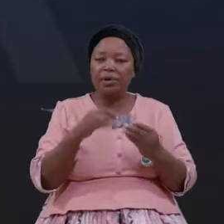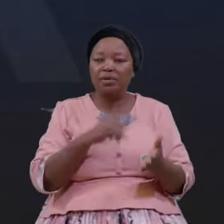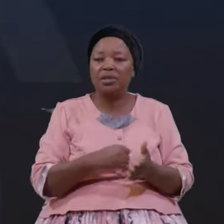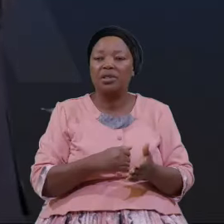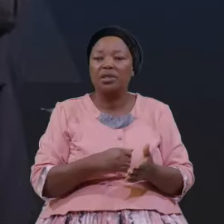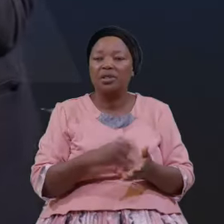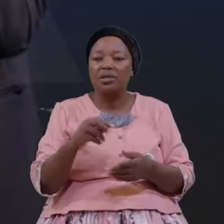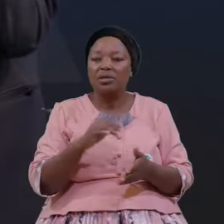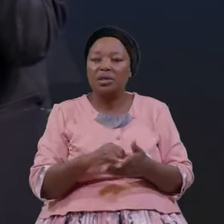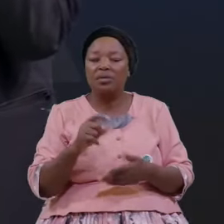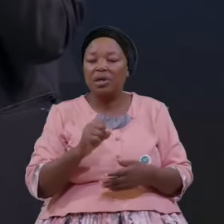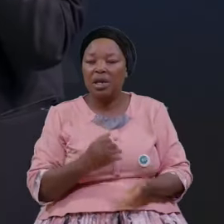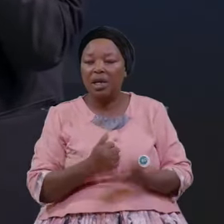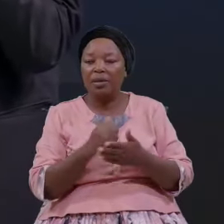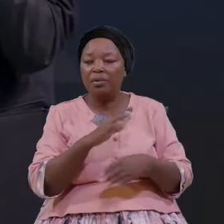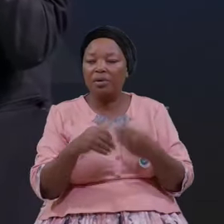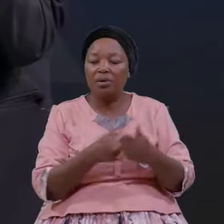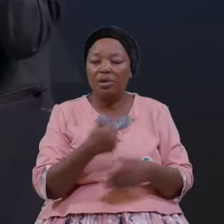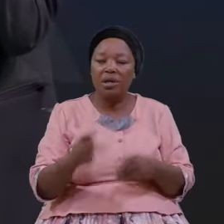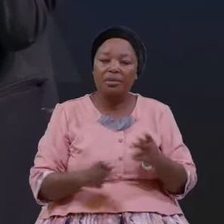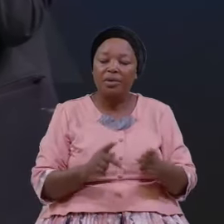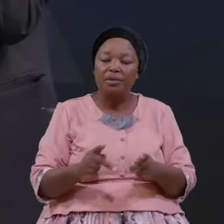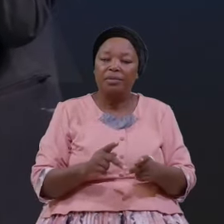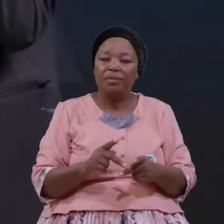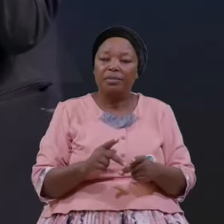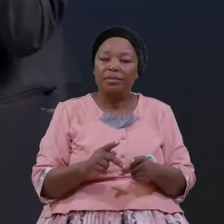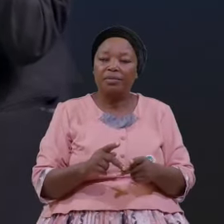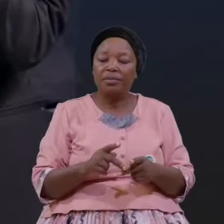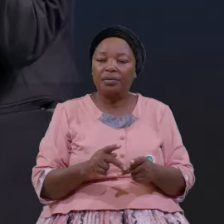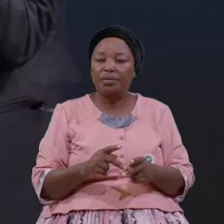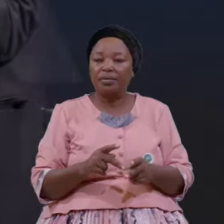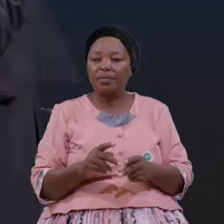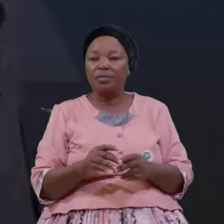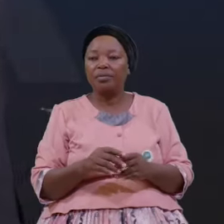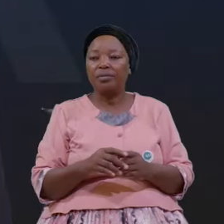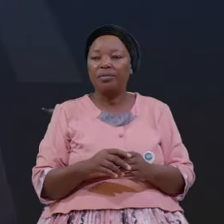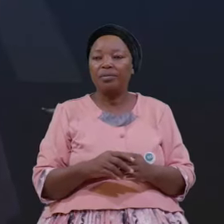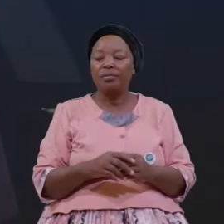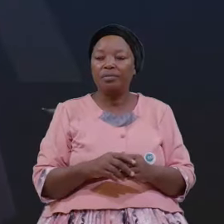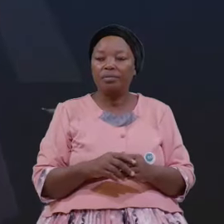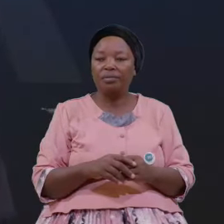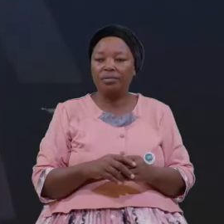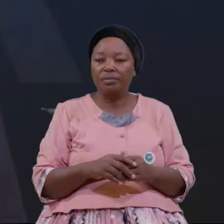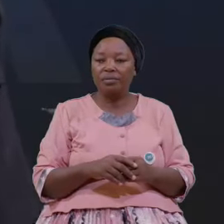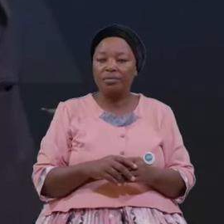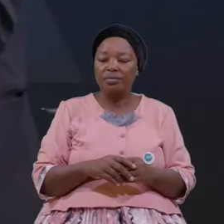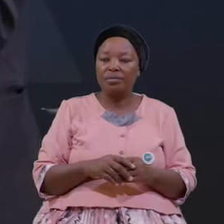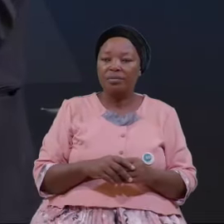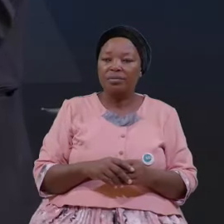help the other people so that we can capture as much as possible, because I know there are so many